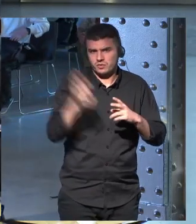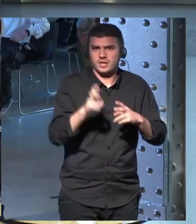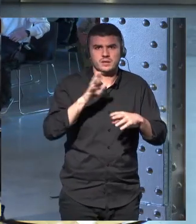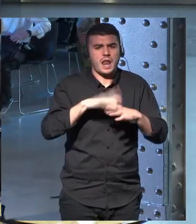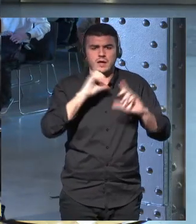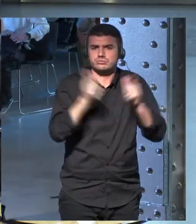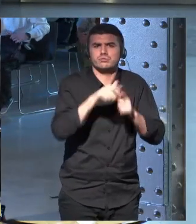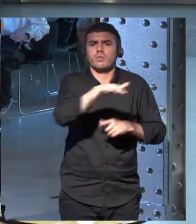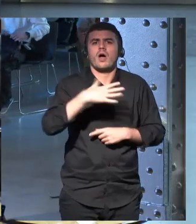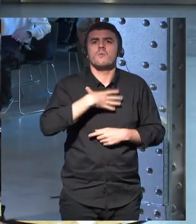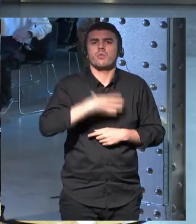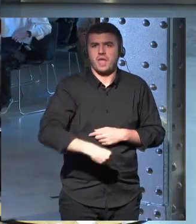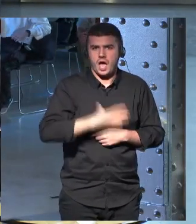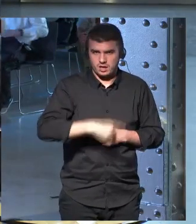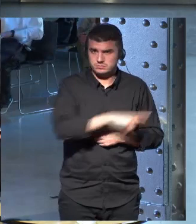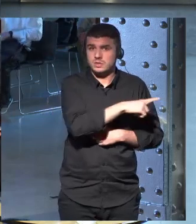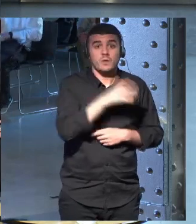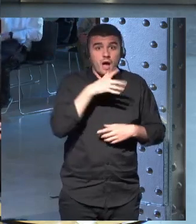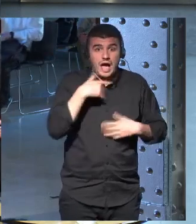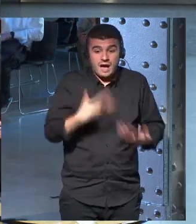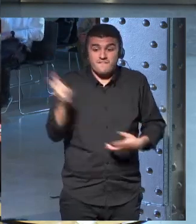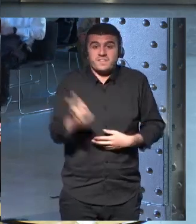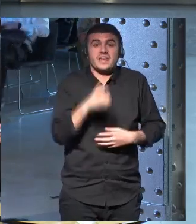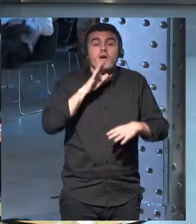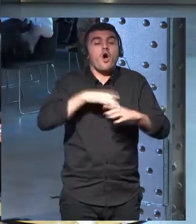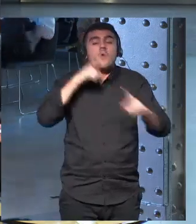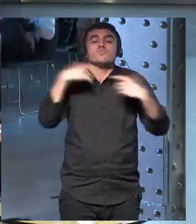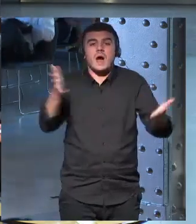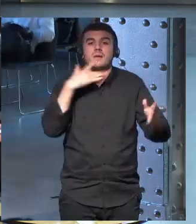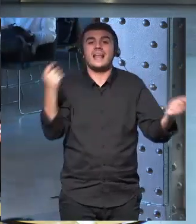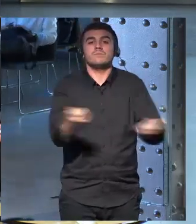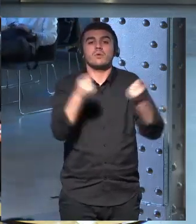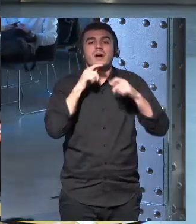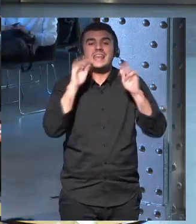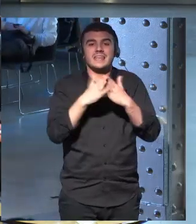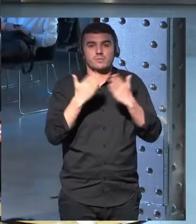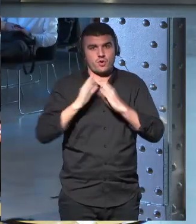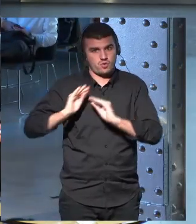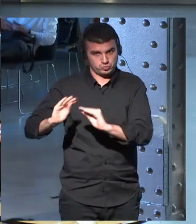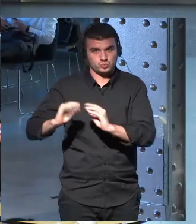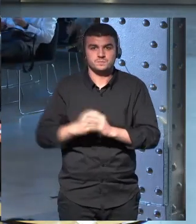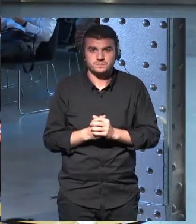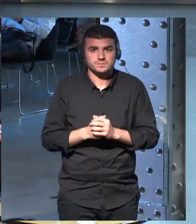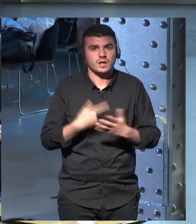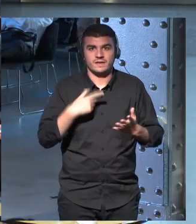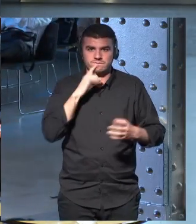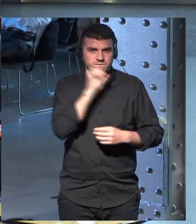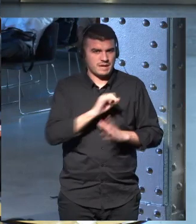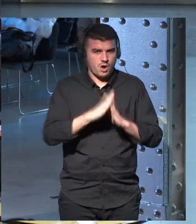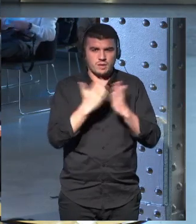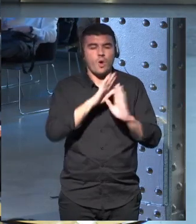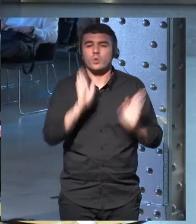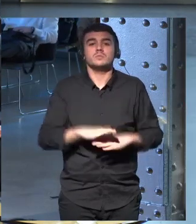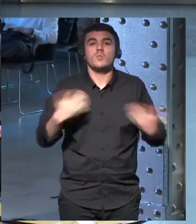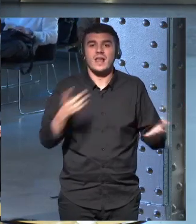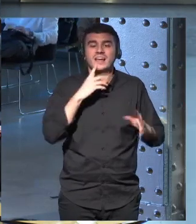promotion of a book. He has come to Spain due to different reasons, but never before in order to promote